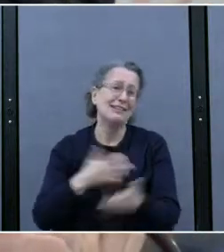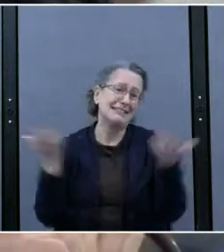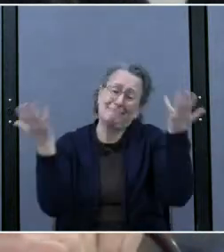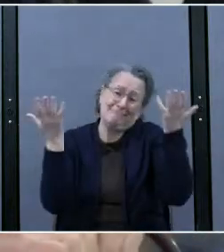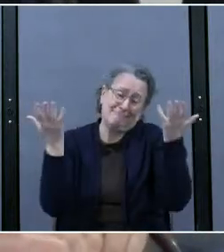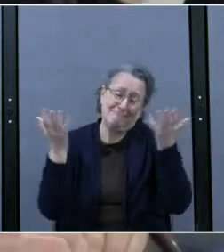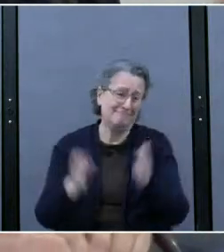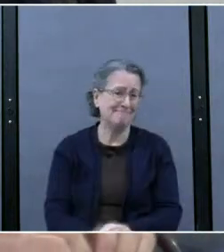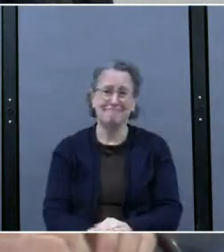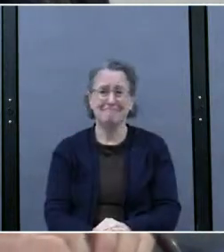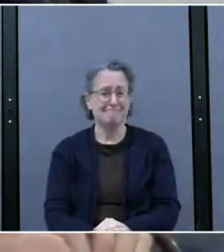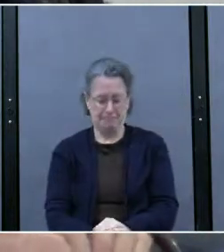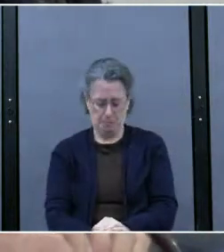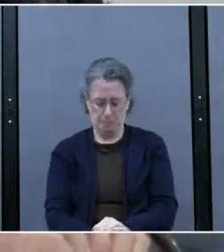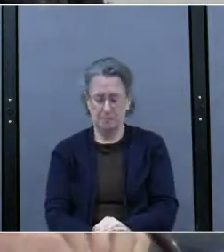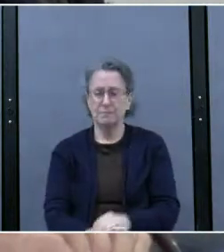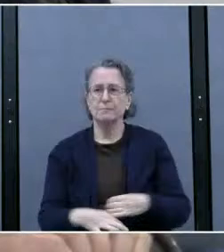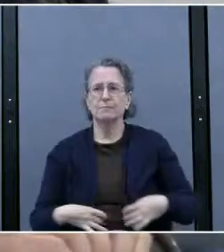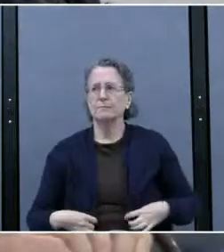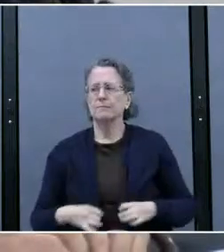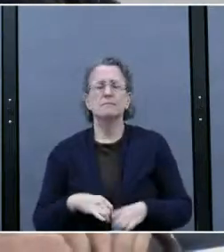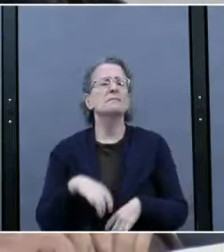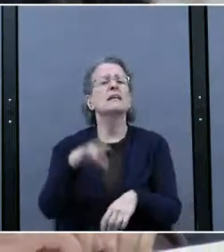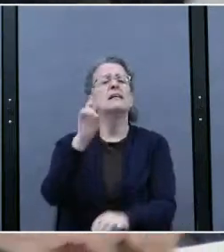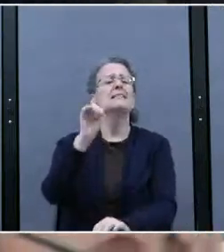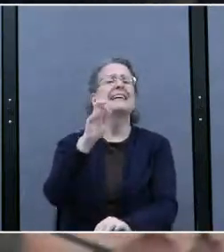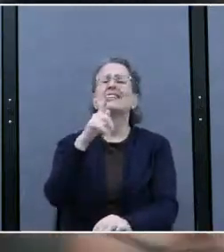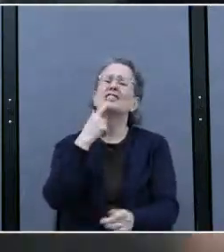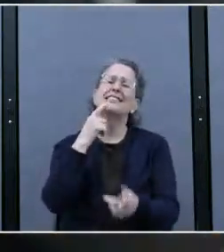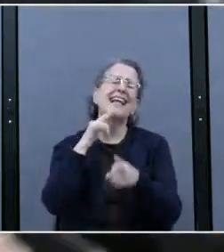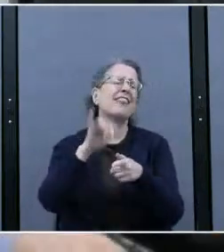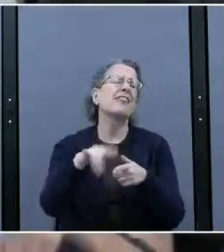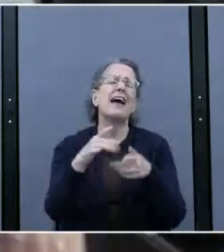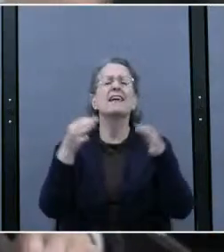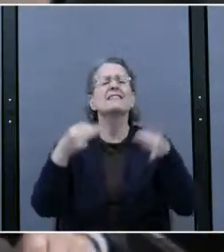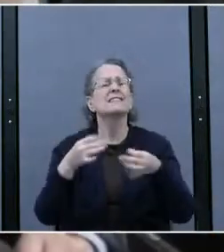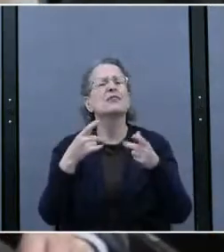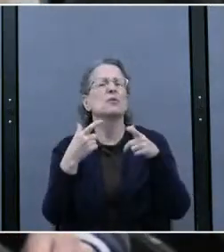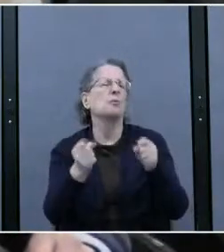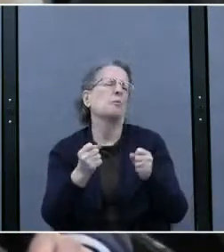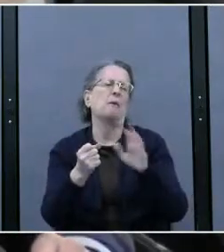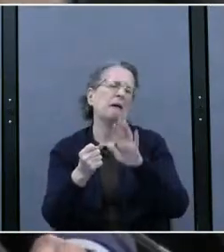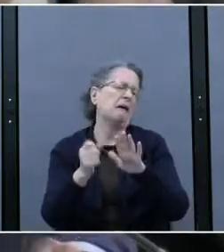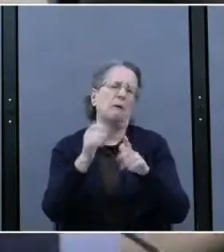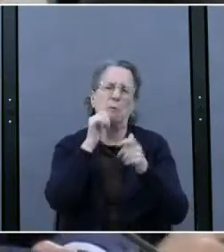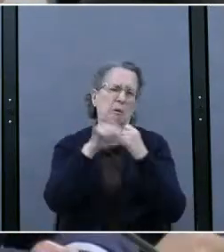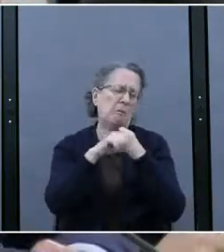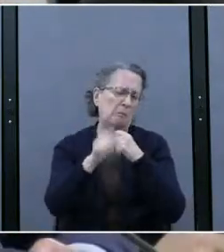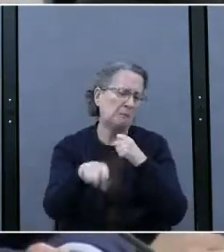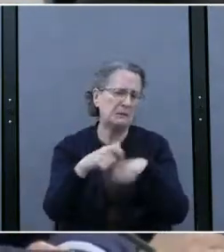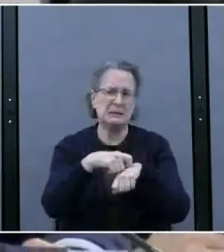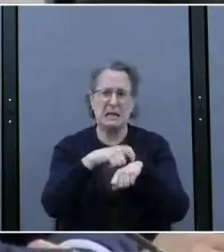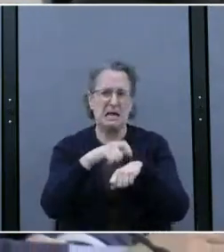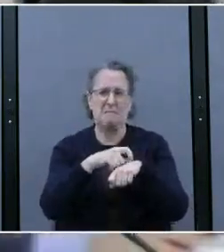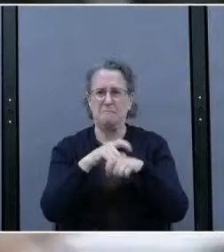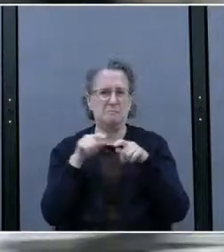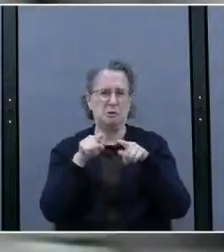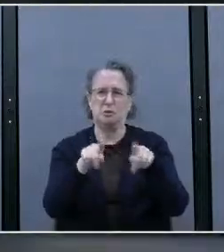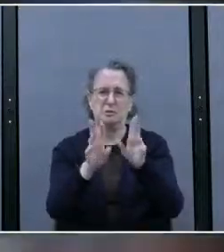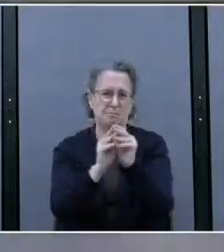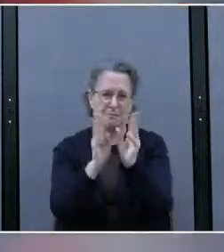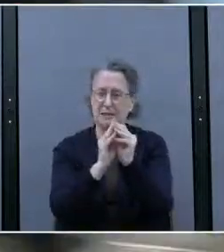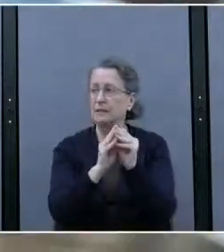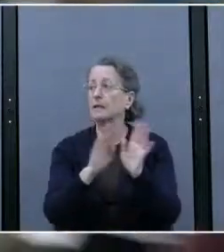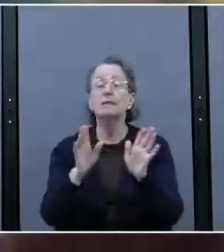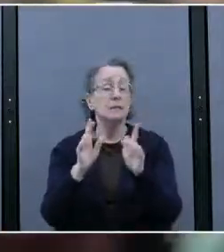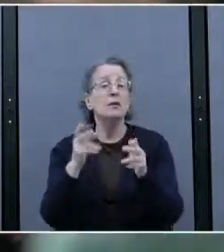way around it. Thanks, Bob. It's a usually pretty easy piece of business. Do you want to have a follow-up? Yeah, just quick follow-up, because